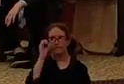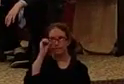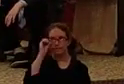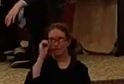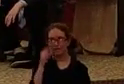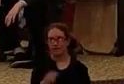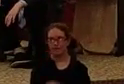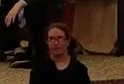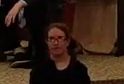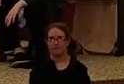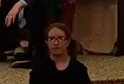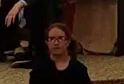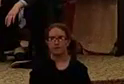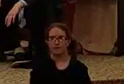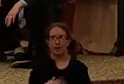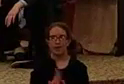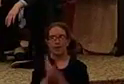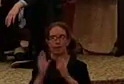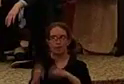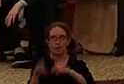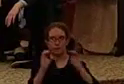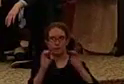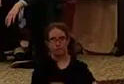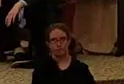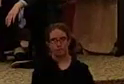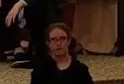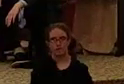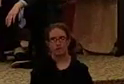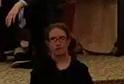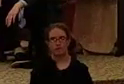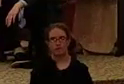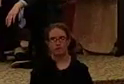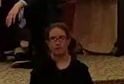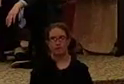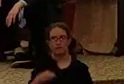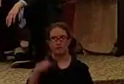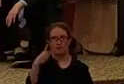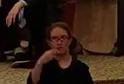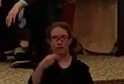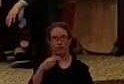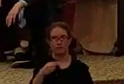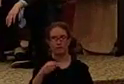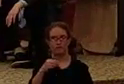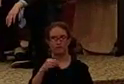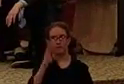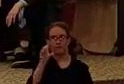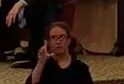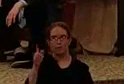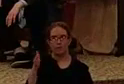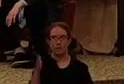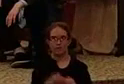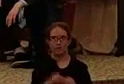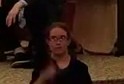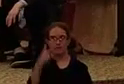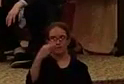as I let them do. And so they cut the bullock in half. They